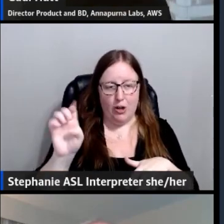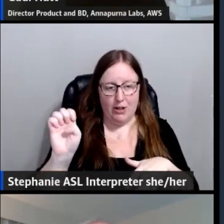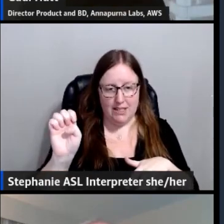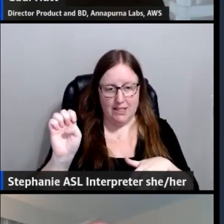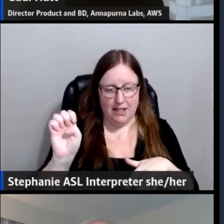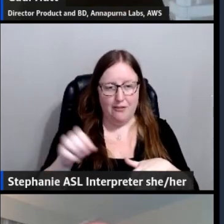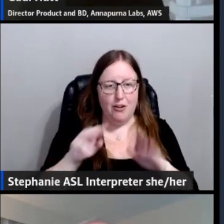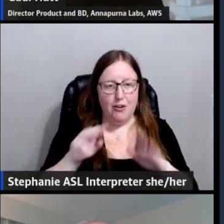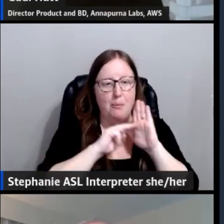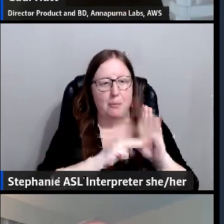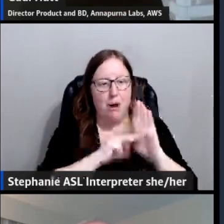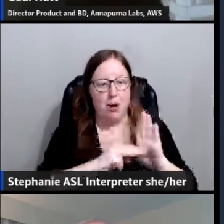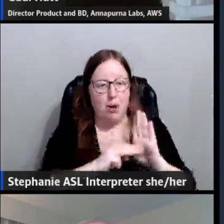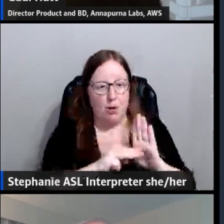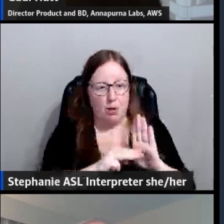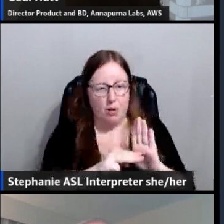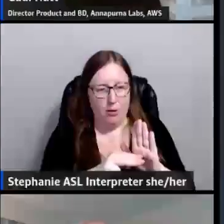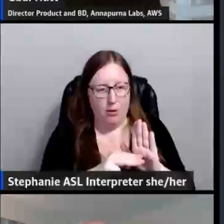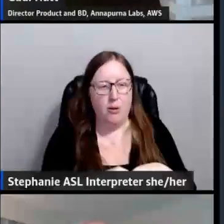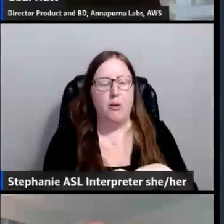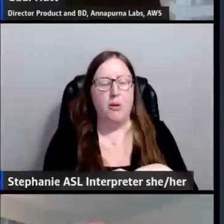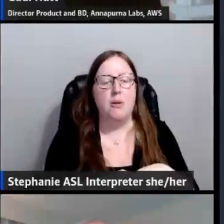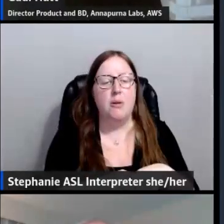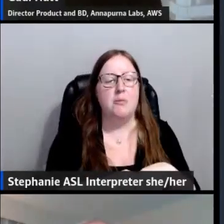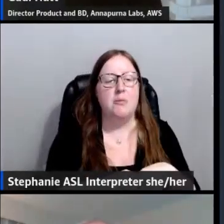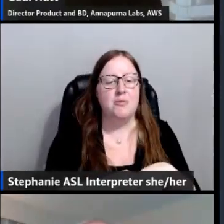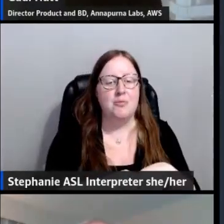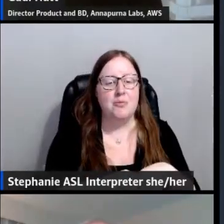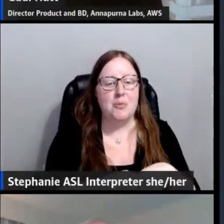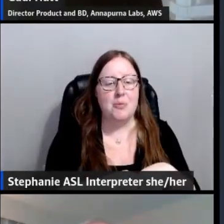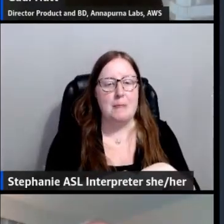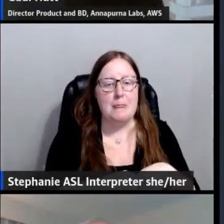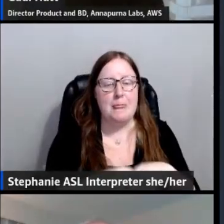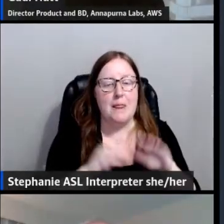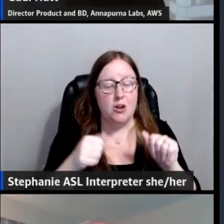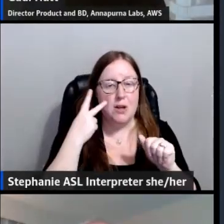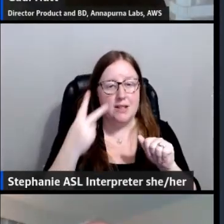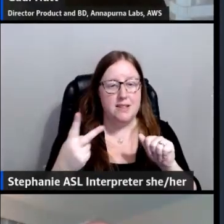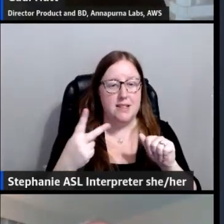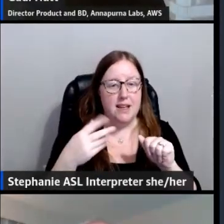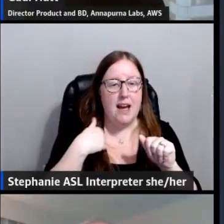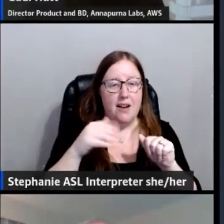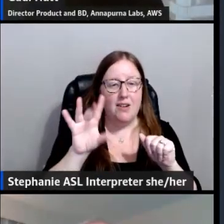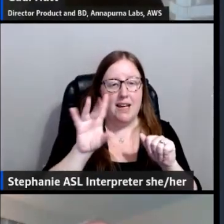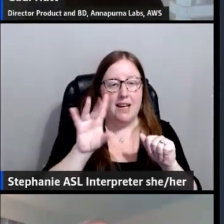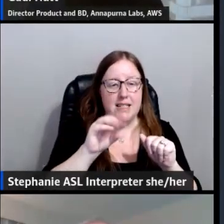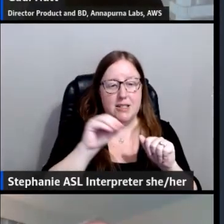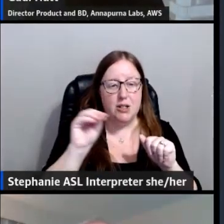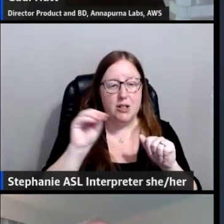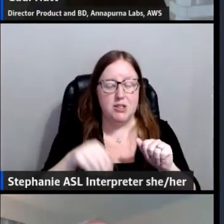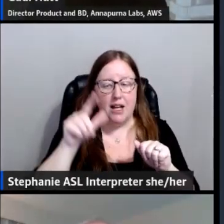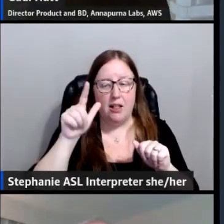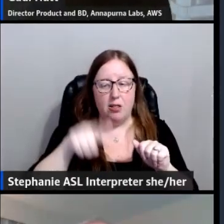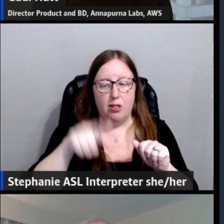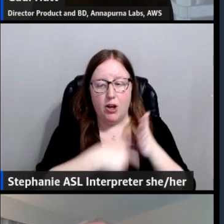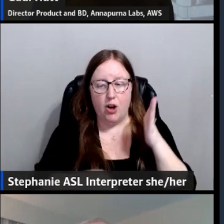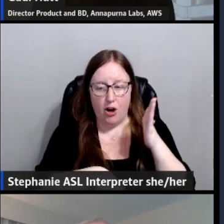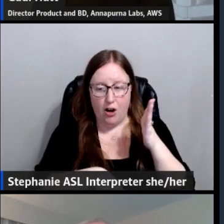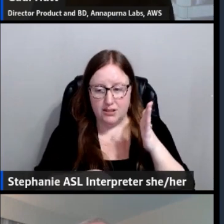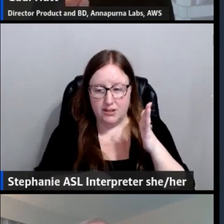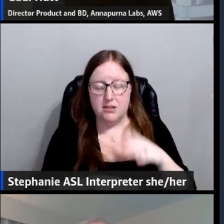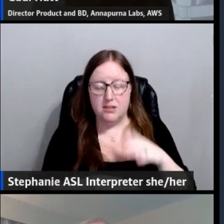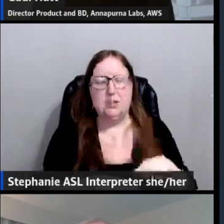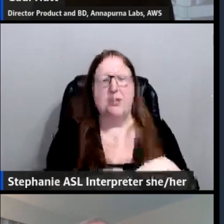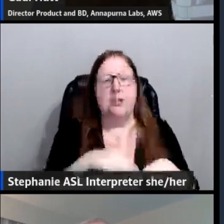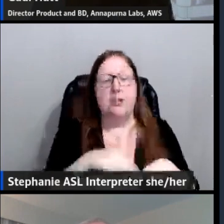generative model, multimodality actually, with text and image. You can see 86% lower cost, and then stable diffusion is 50%.